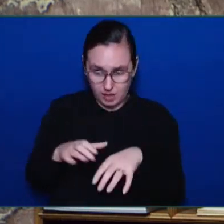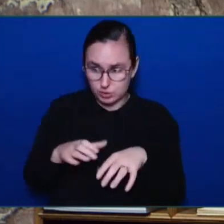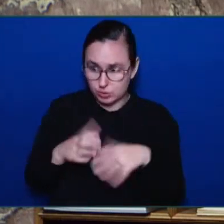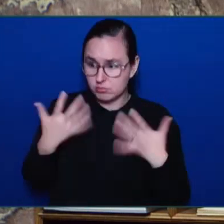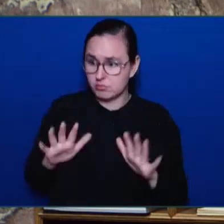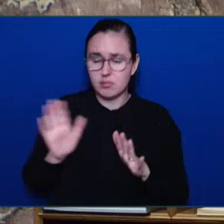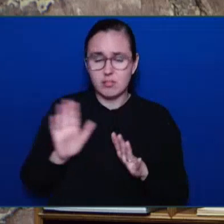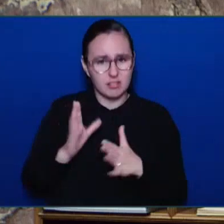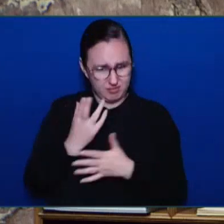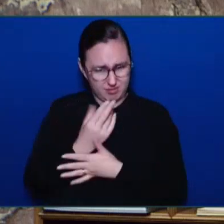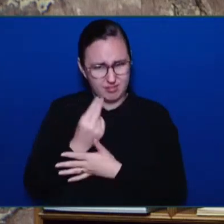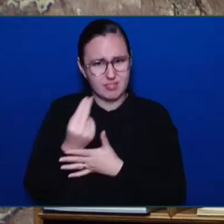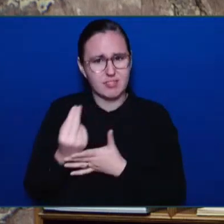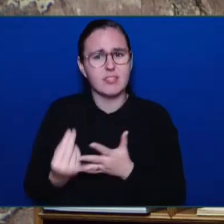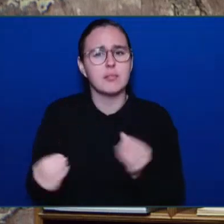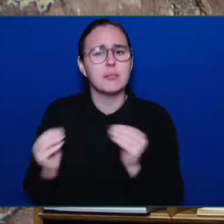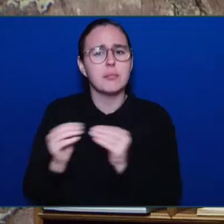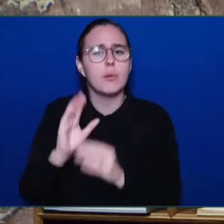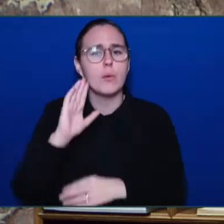the addition of